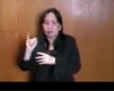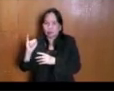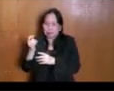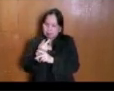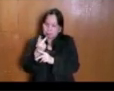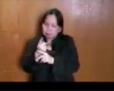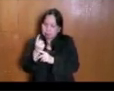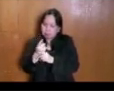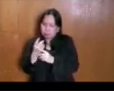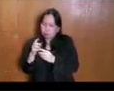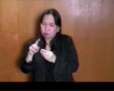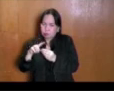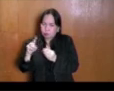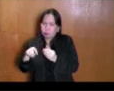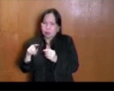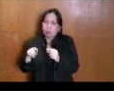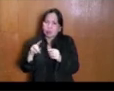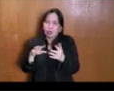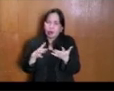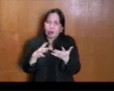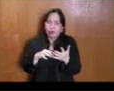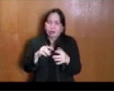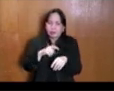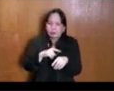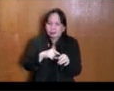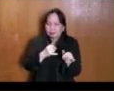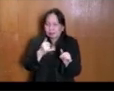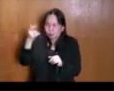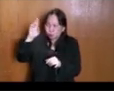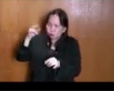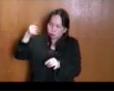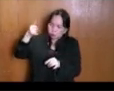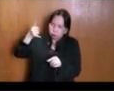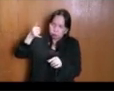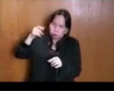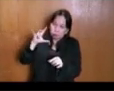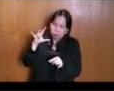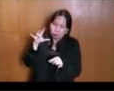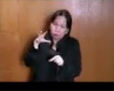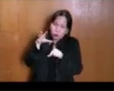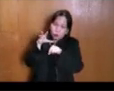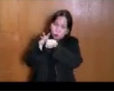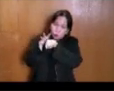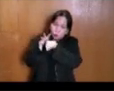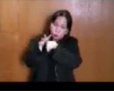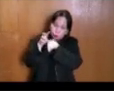and time series are historical satellite images.